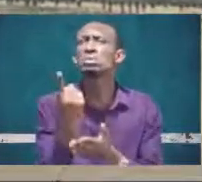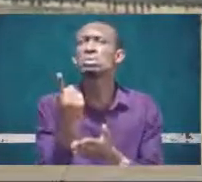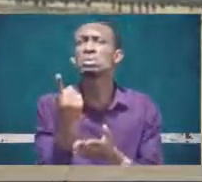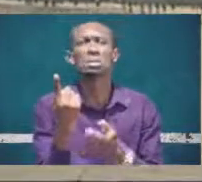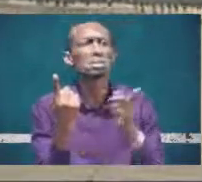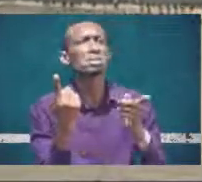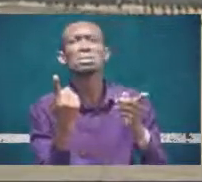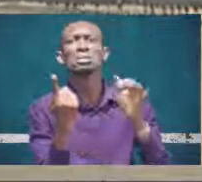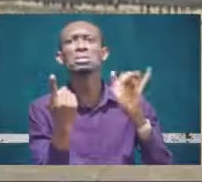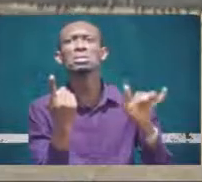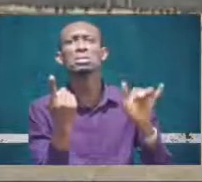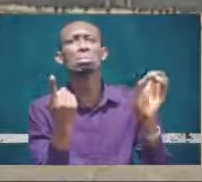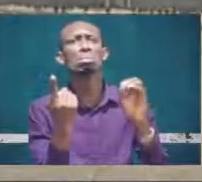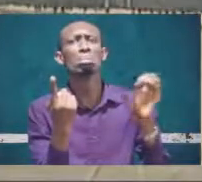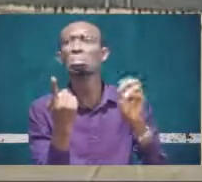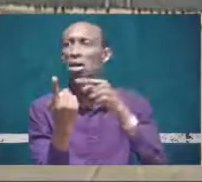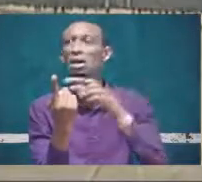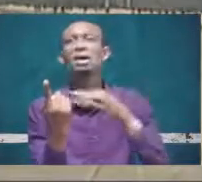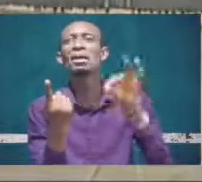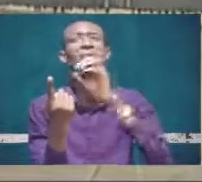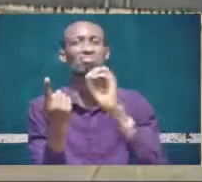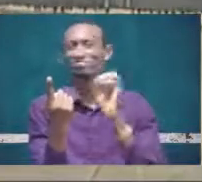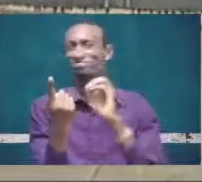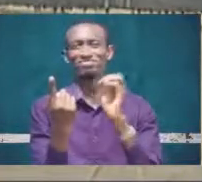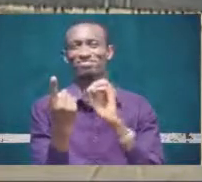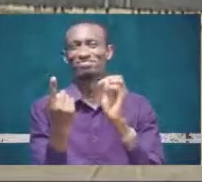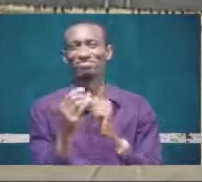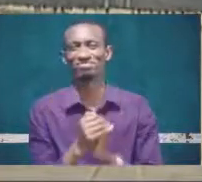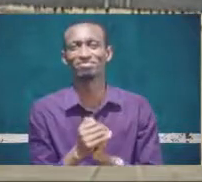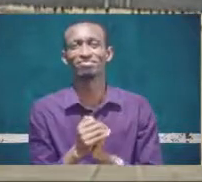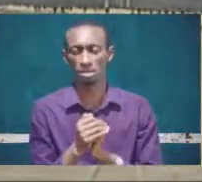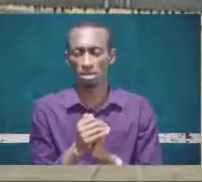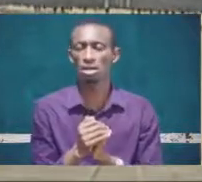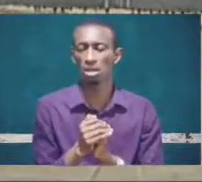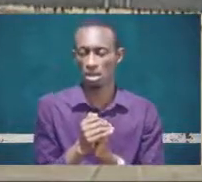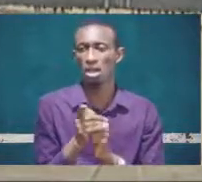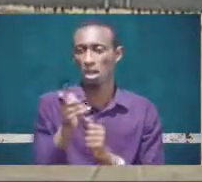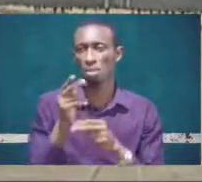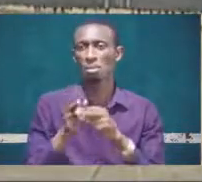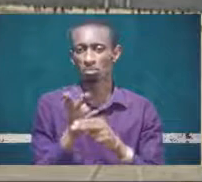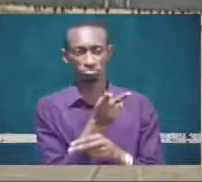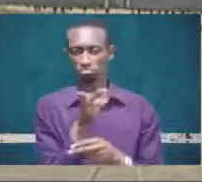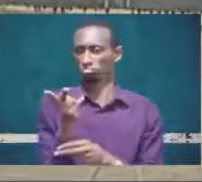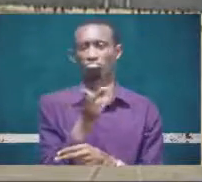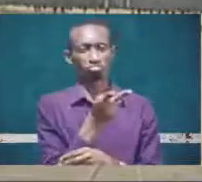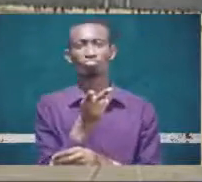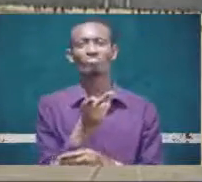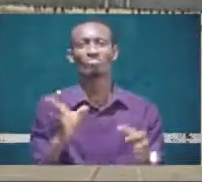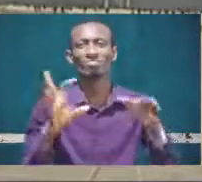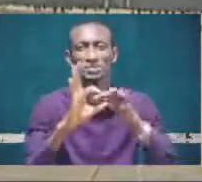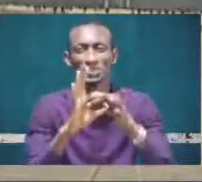almost useless without the other. So that's why here we call them joint demand. The demand for